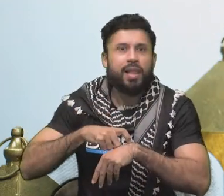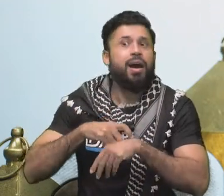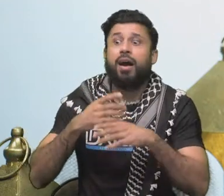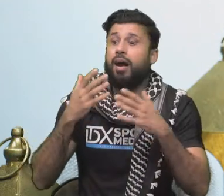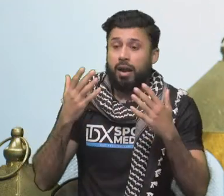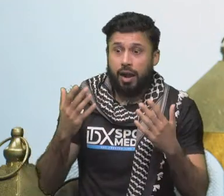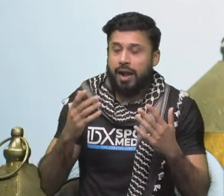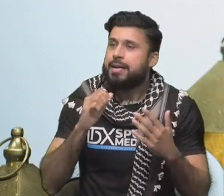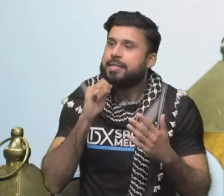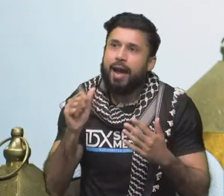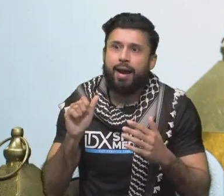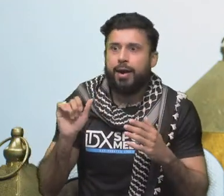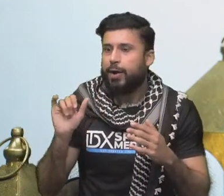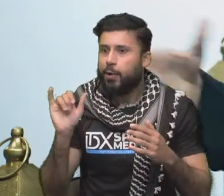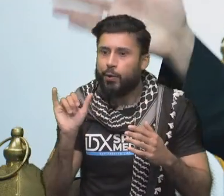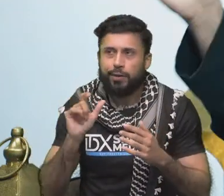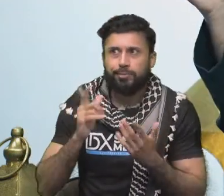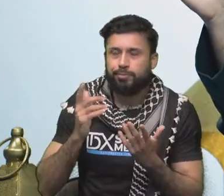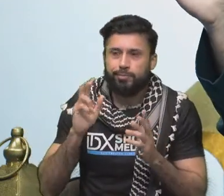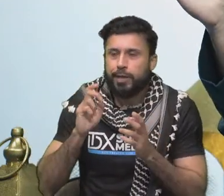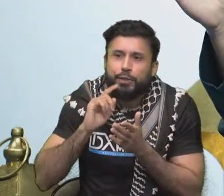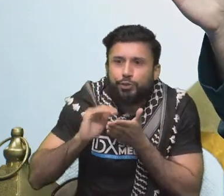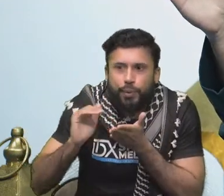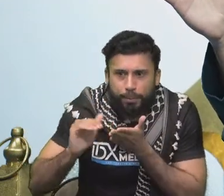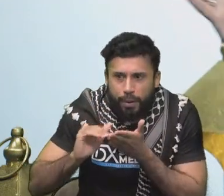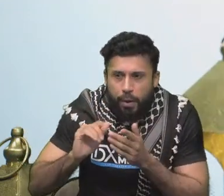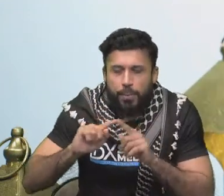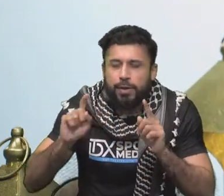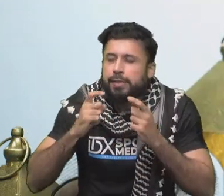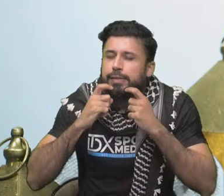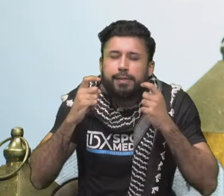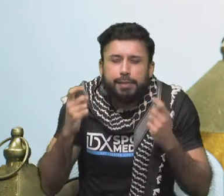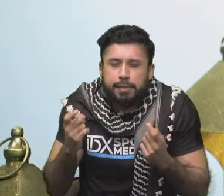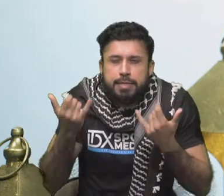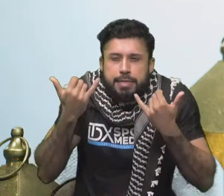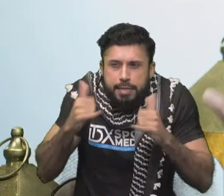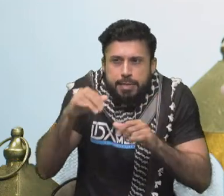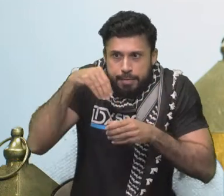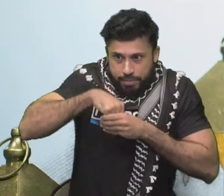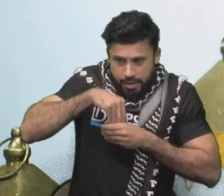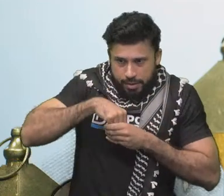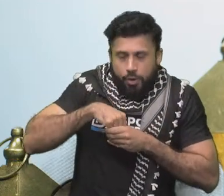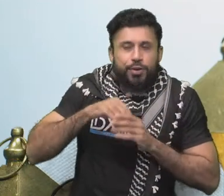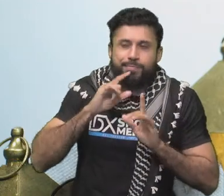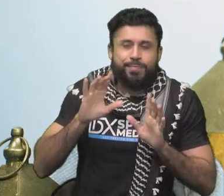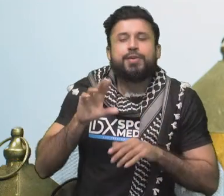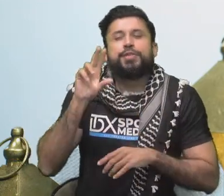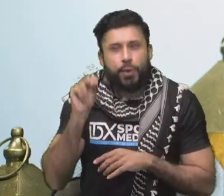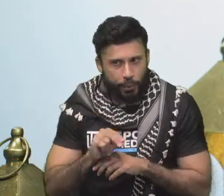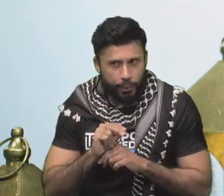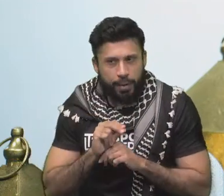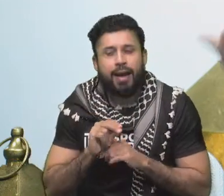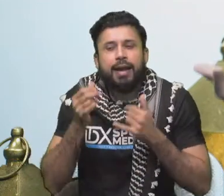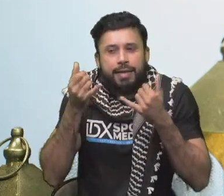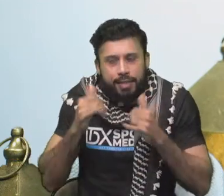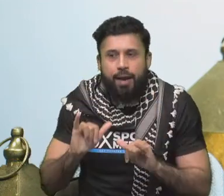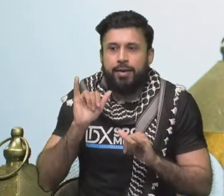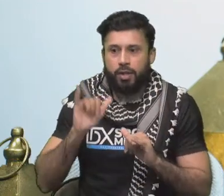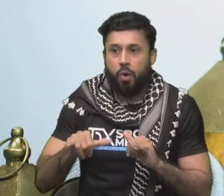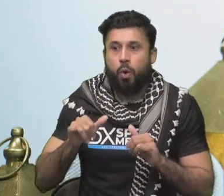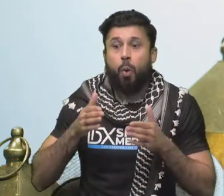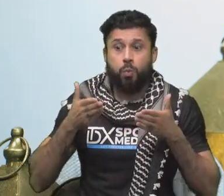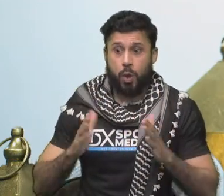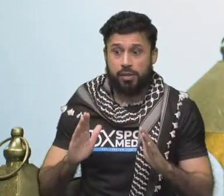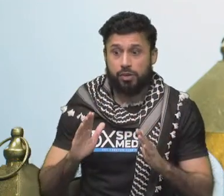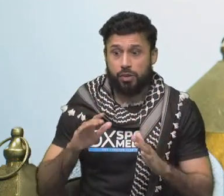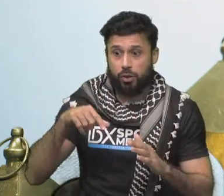ahadith about tawaf and how tawaf wipes out your sins for this. And it became an actual practice. And without repentance, that's